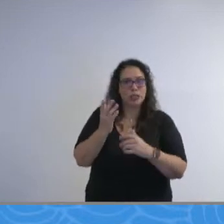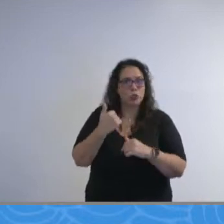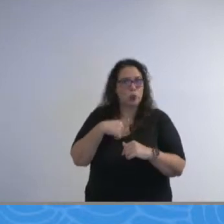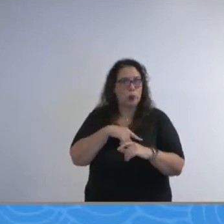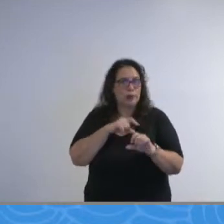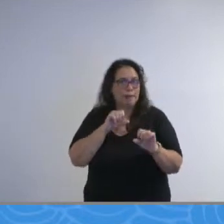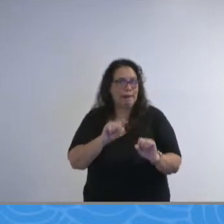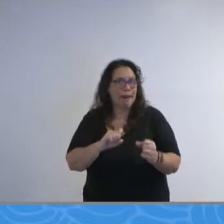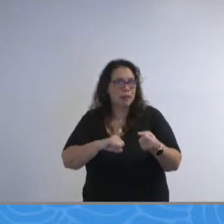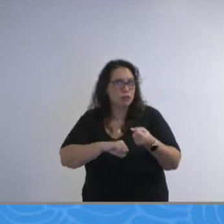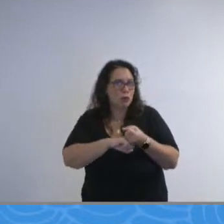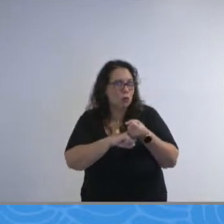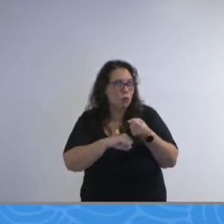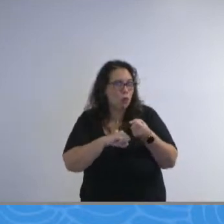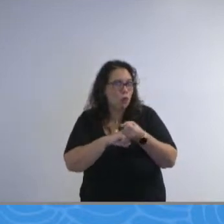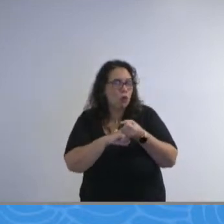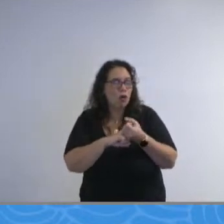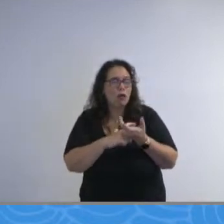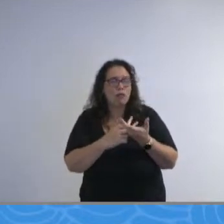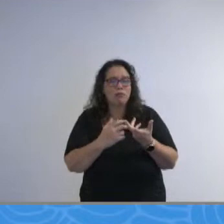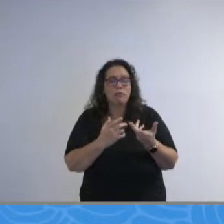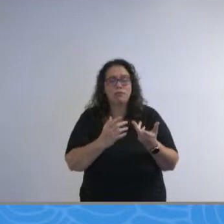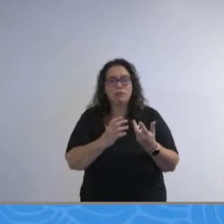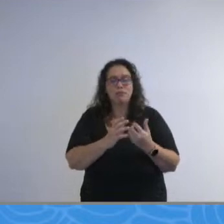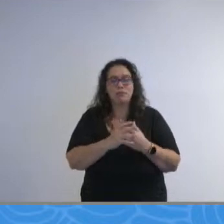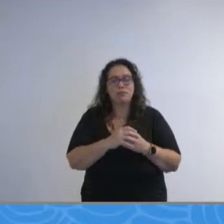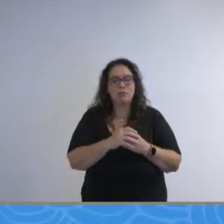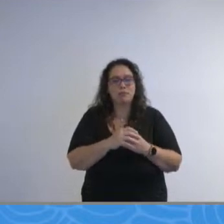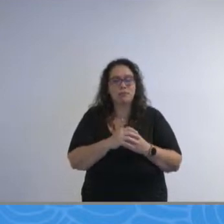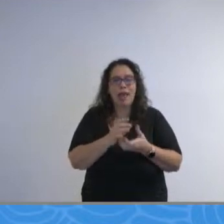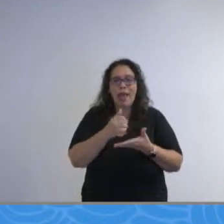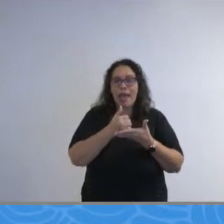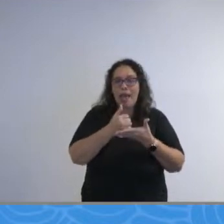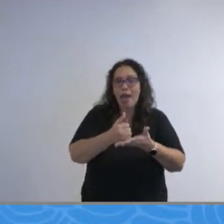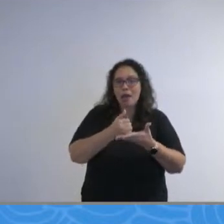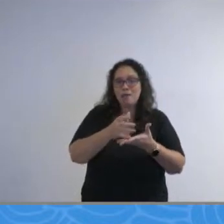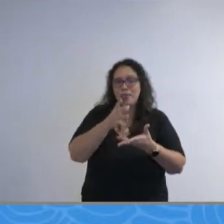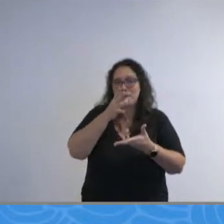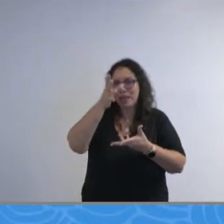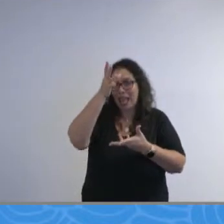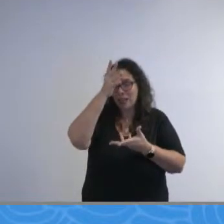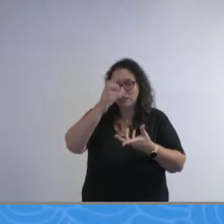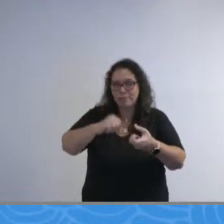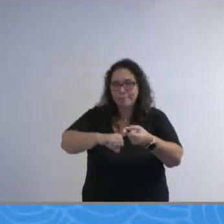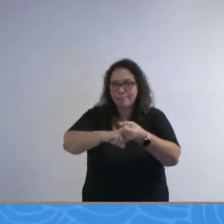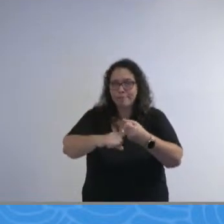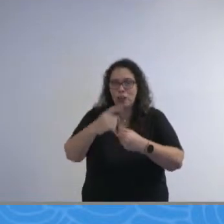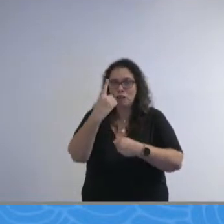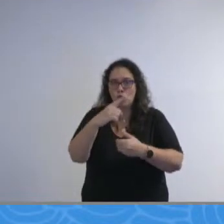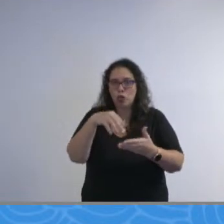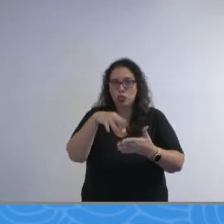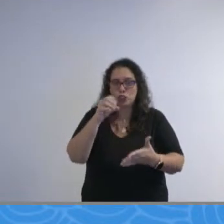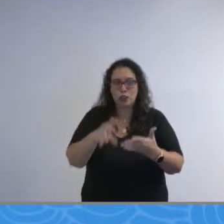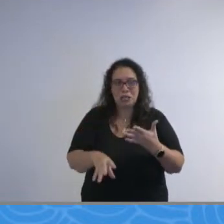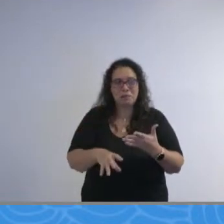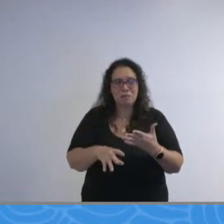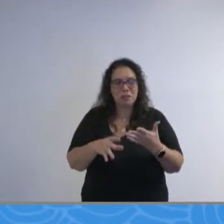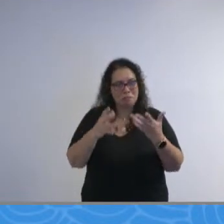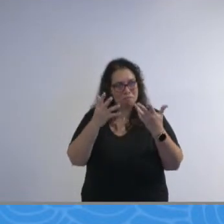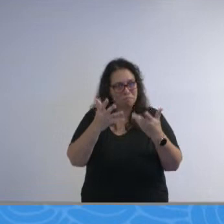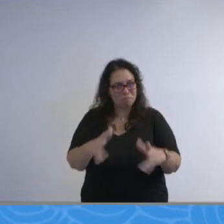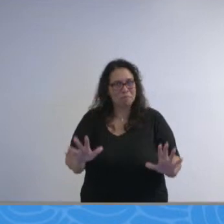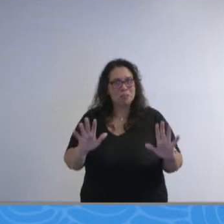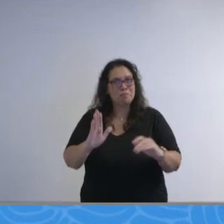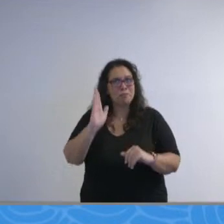support and advocate or help the parents advocate for their students. And this is the end of the